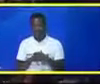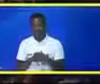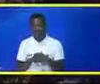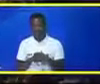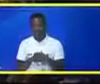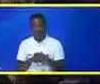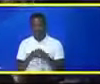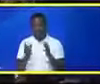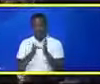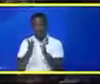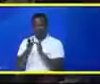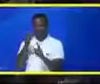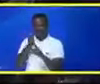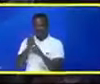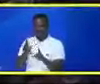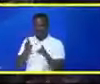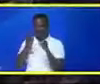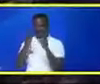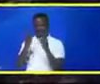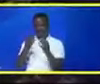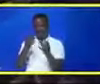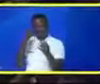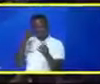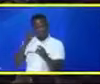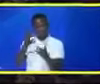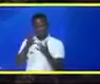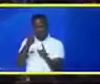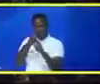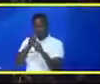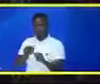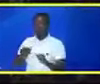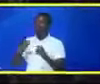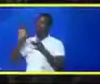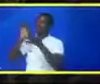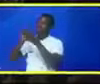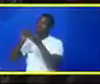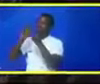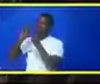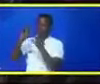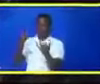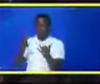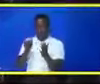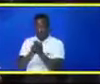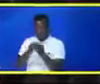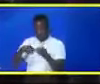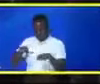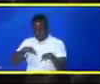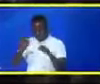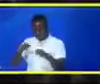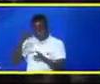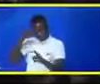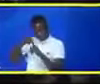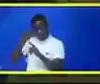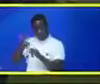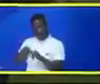Jesus is worth your dedication, worth your commitment. This is what this is all about.